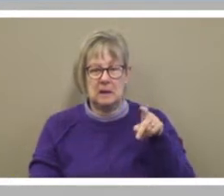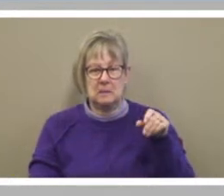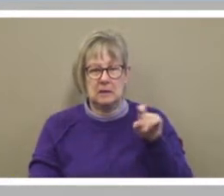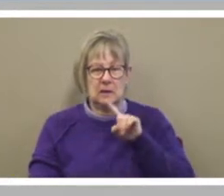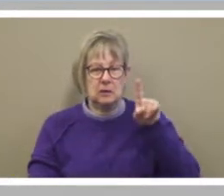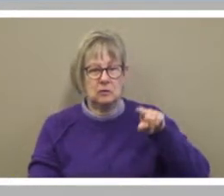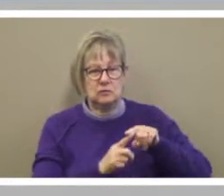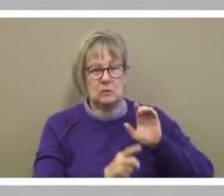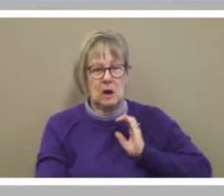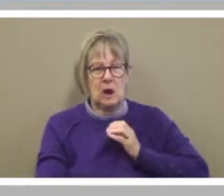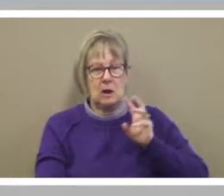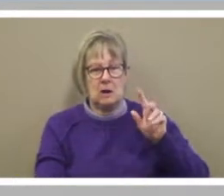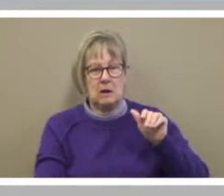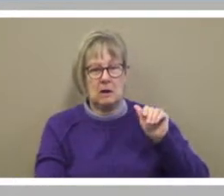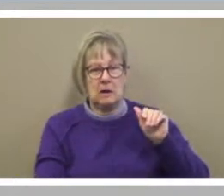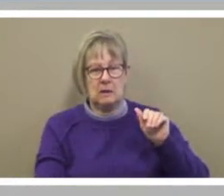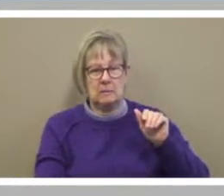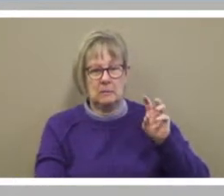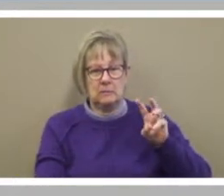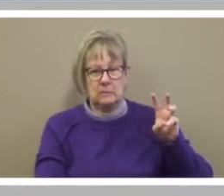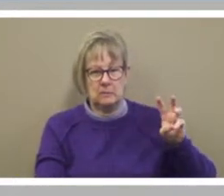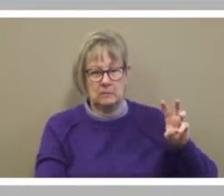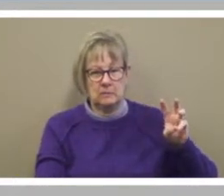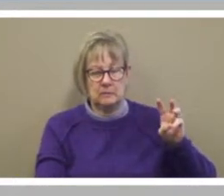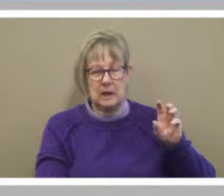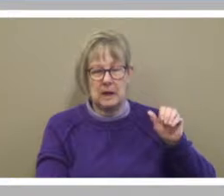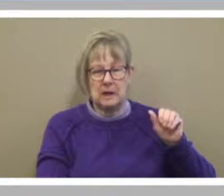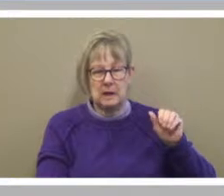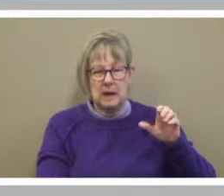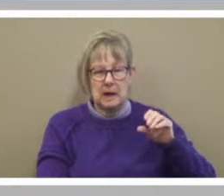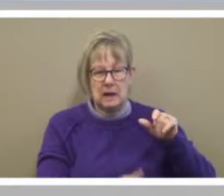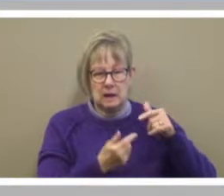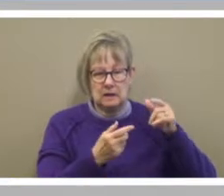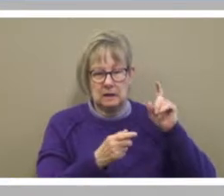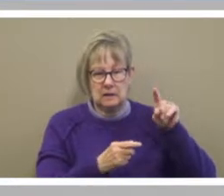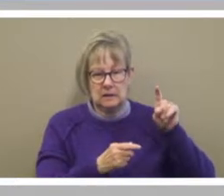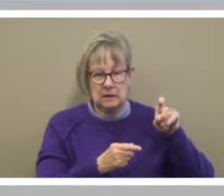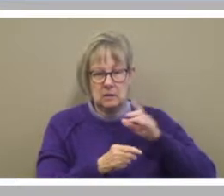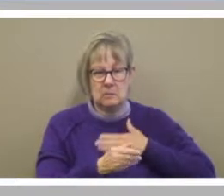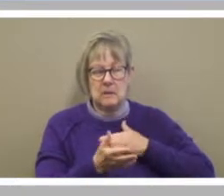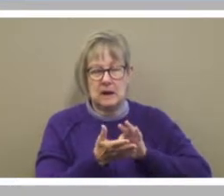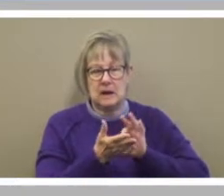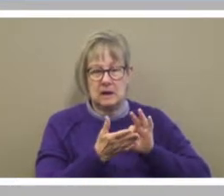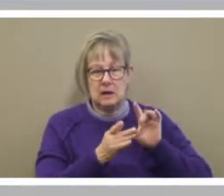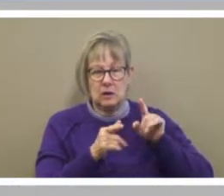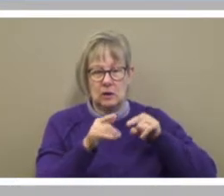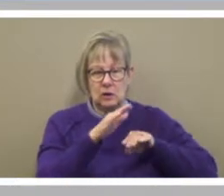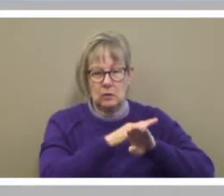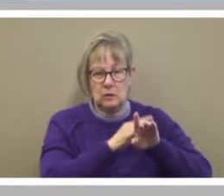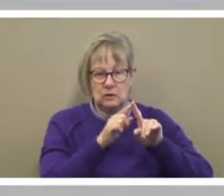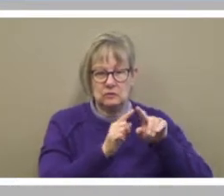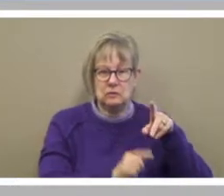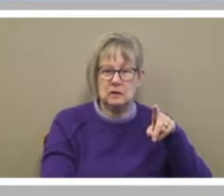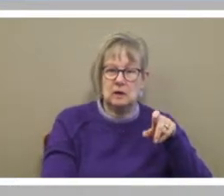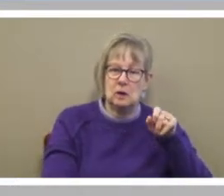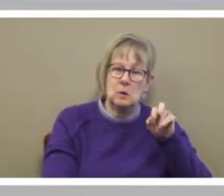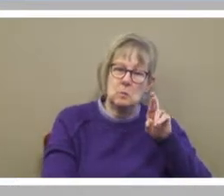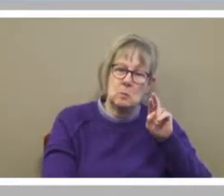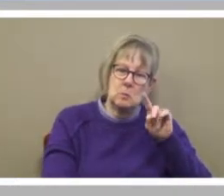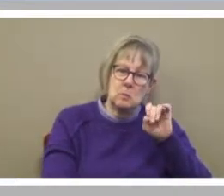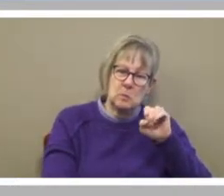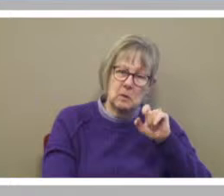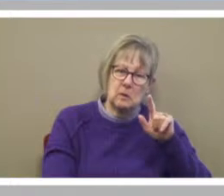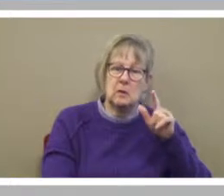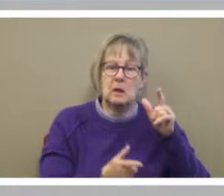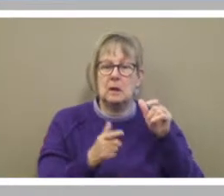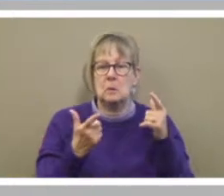on the Manage My Account and actually go into the portal. So the portal is the Manage My Account on our website. And what that basically does is it